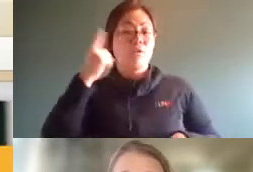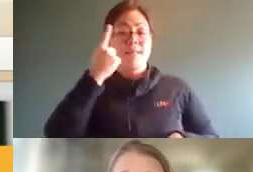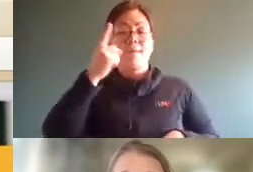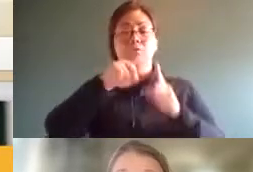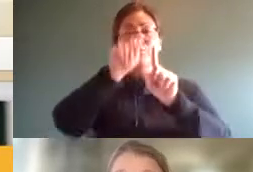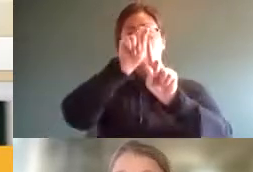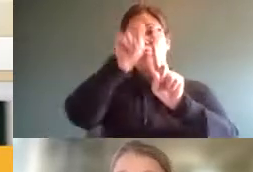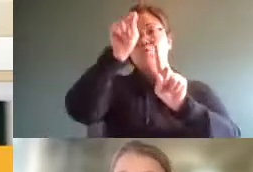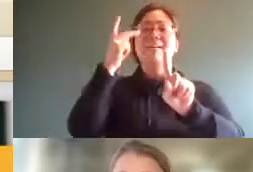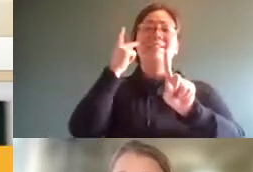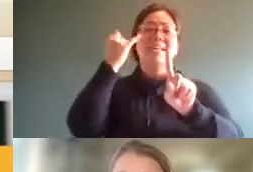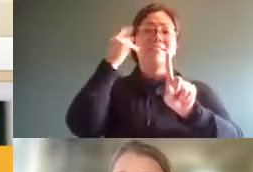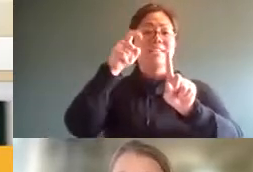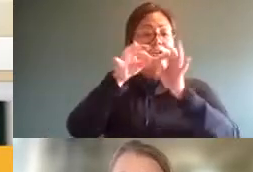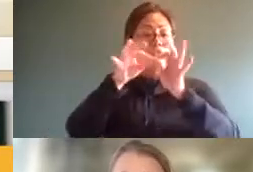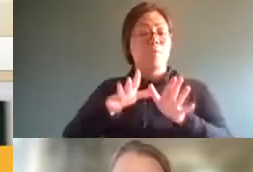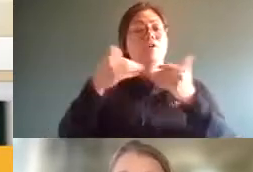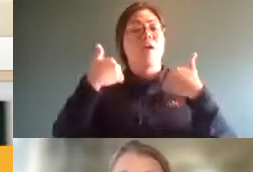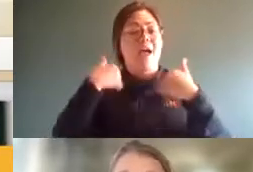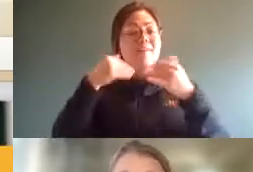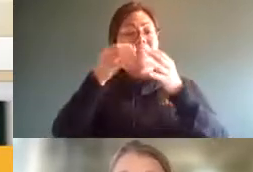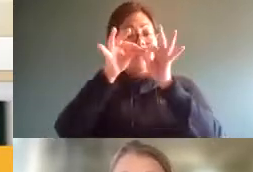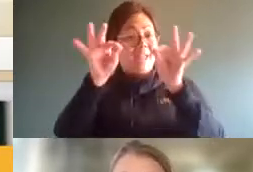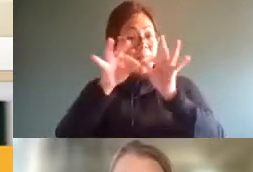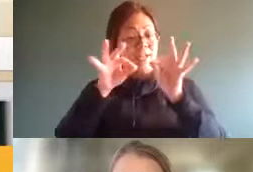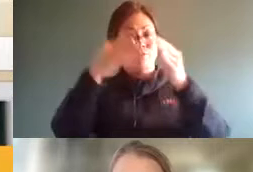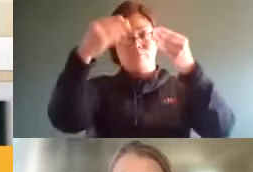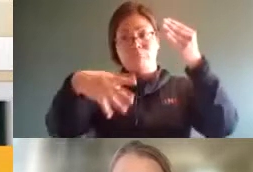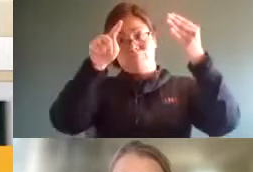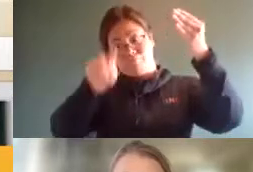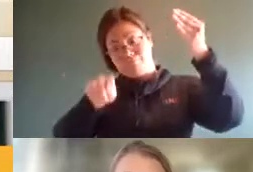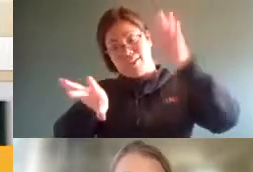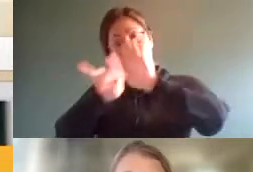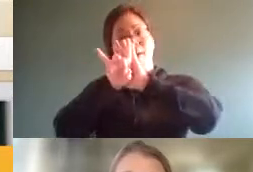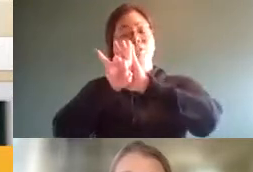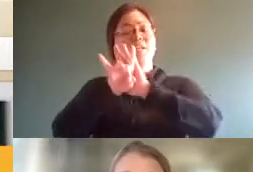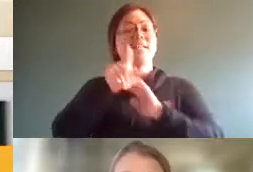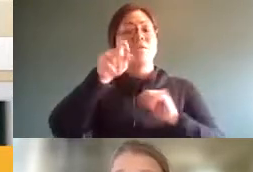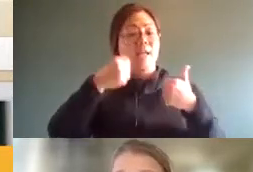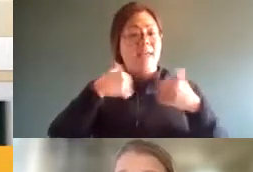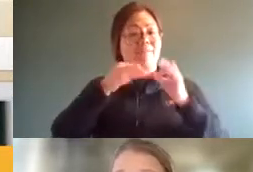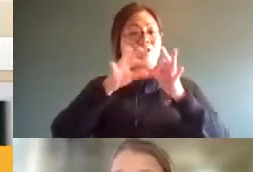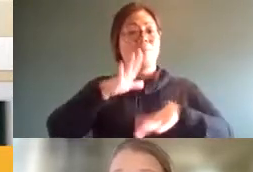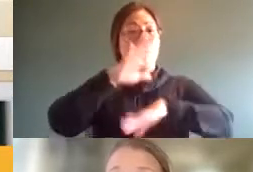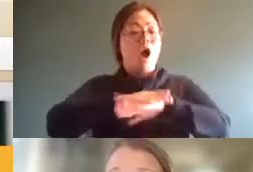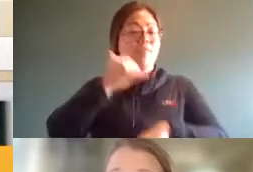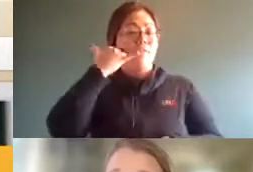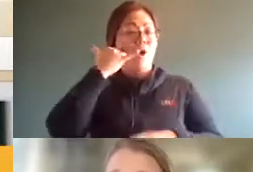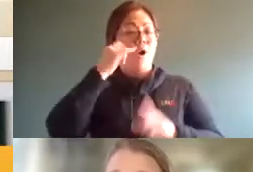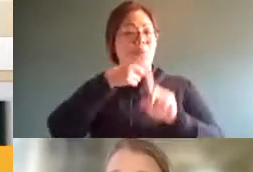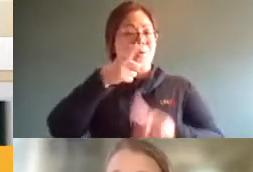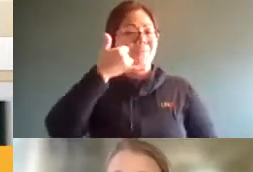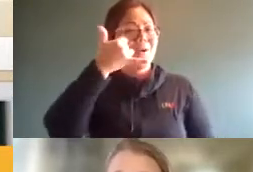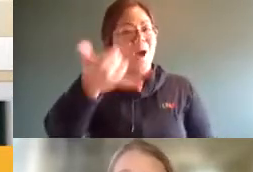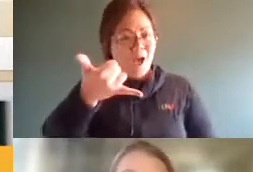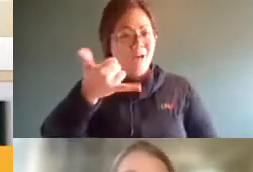an interpreter and maybe give them language options, then you can go ahead and have an interpreter on the phone when you give them a call